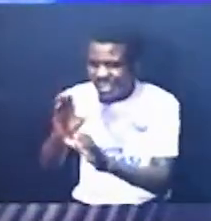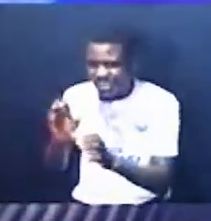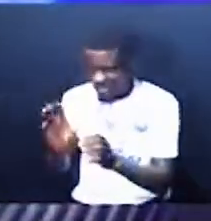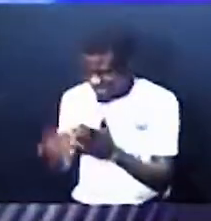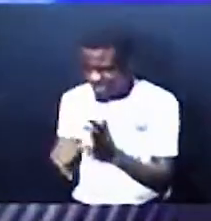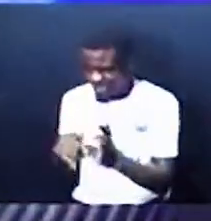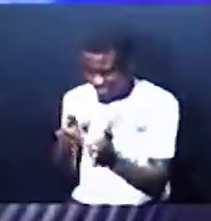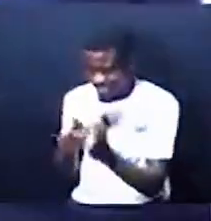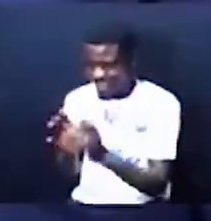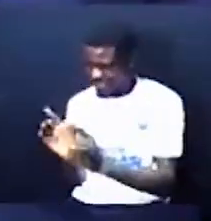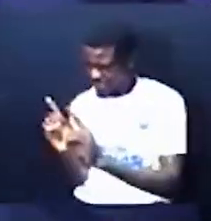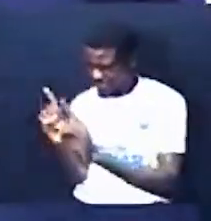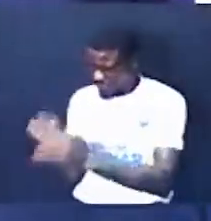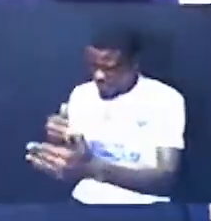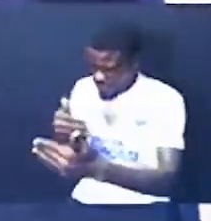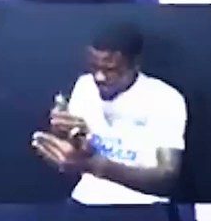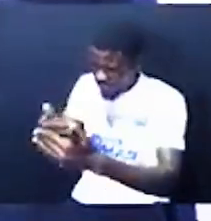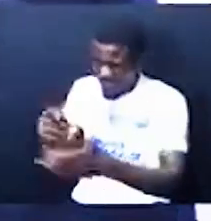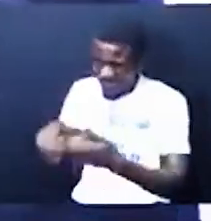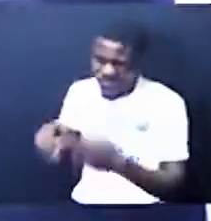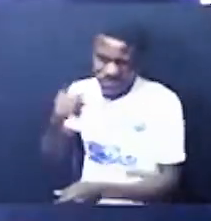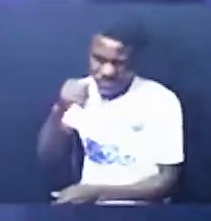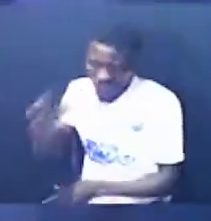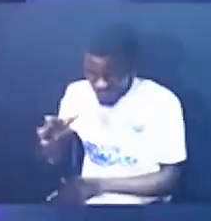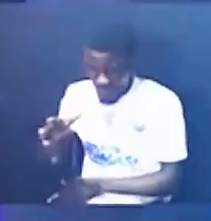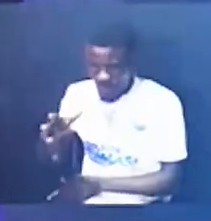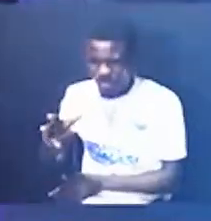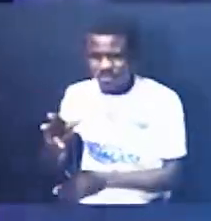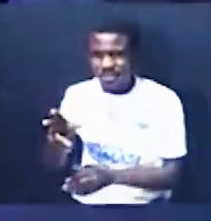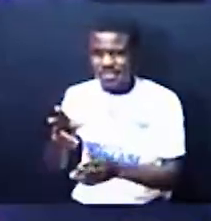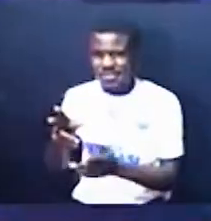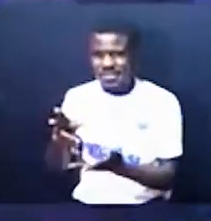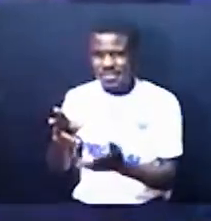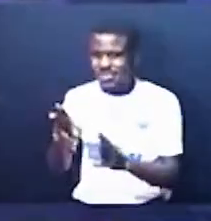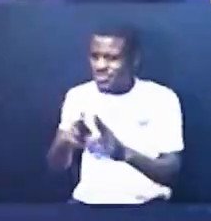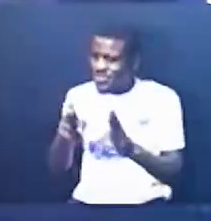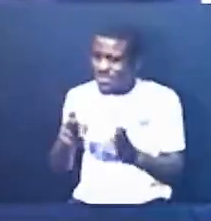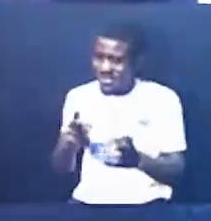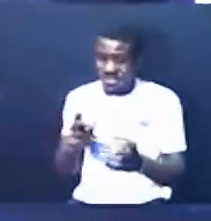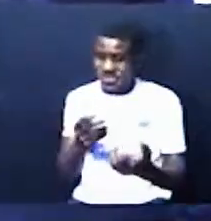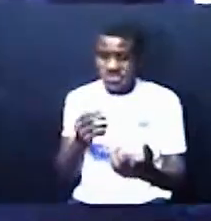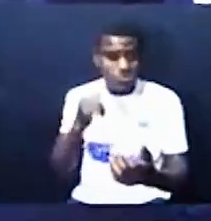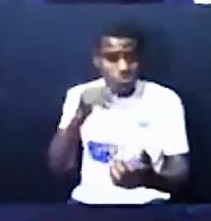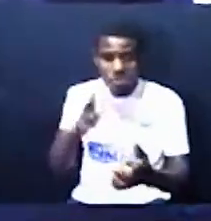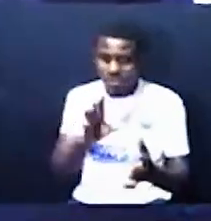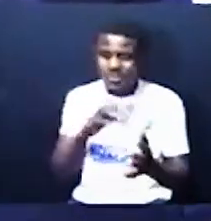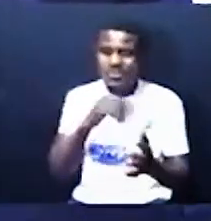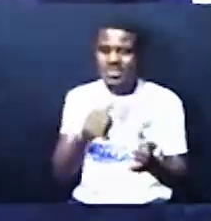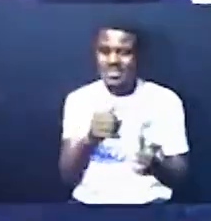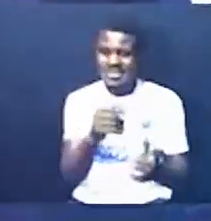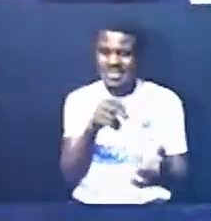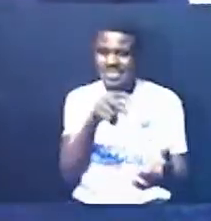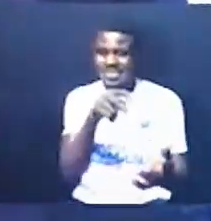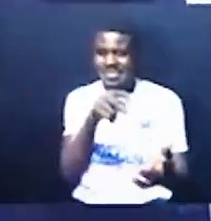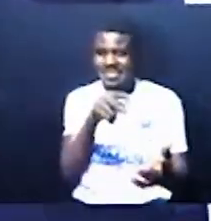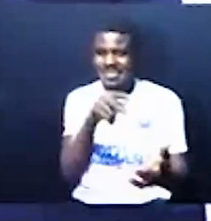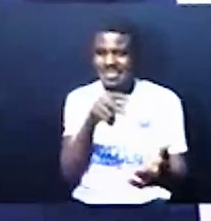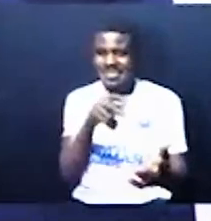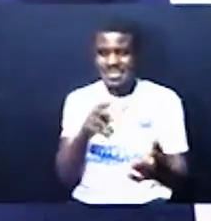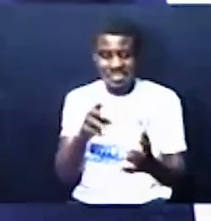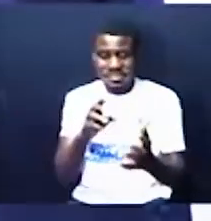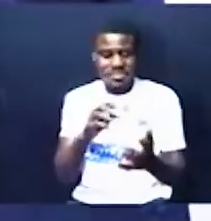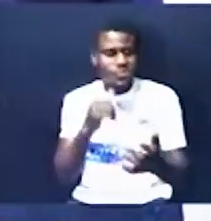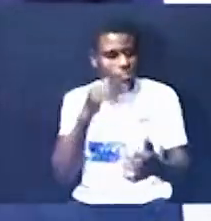into her direction. Na o ben be bi o no. And so instead of allowing Jesus to come and meet her at the corner, she decided to own